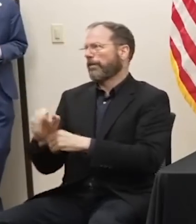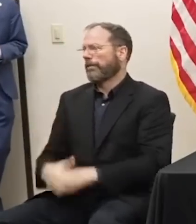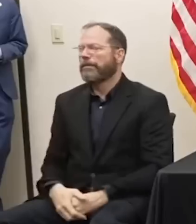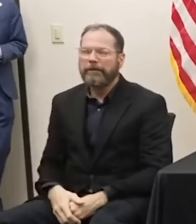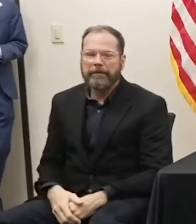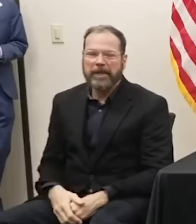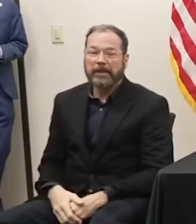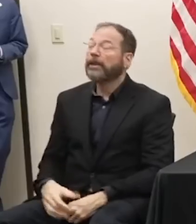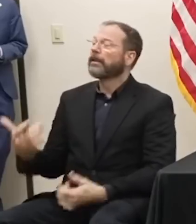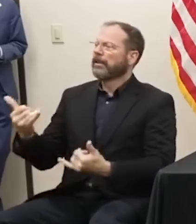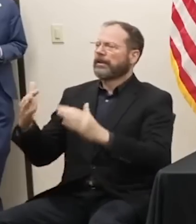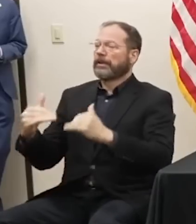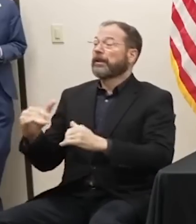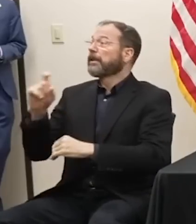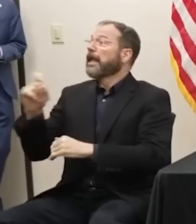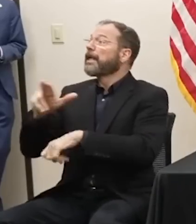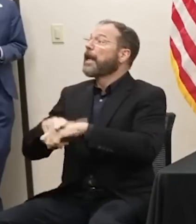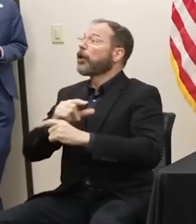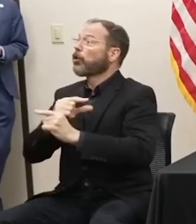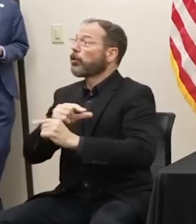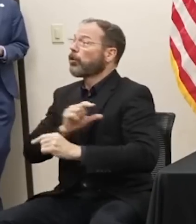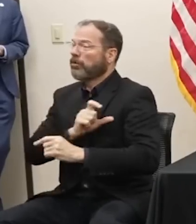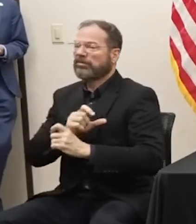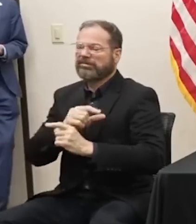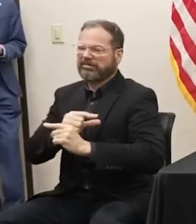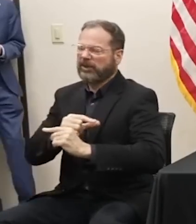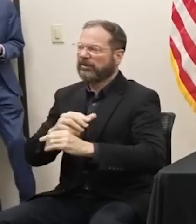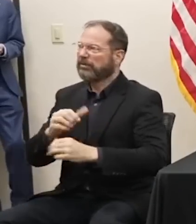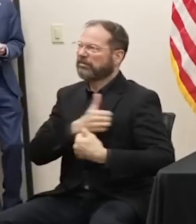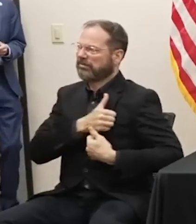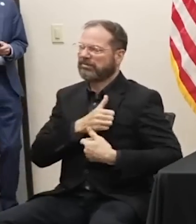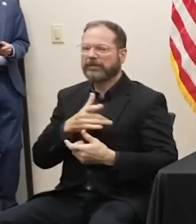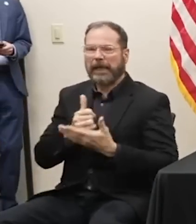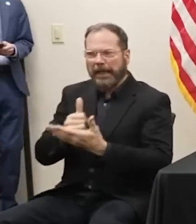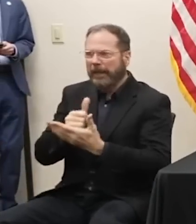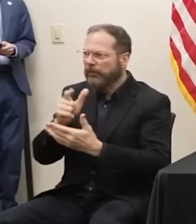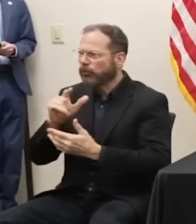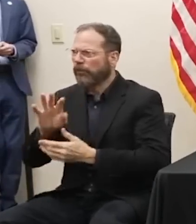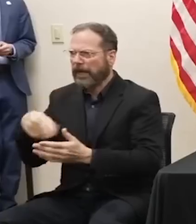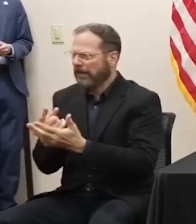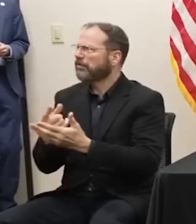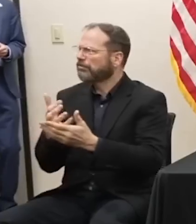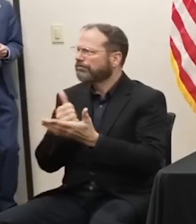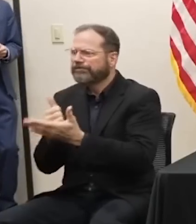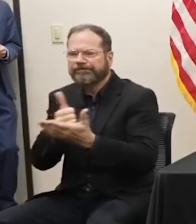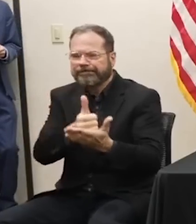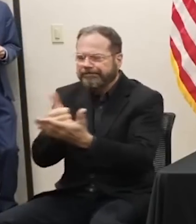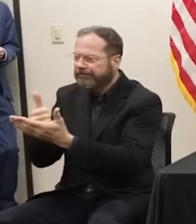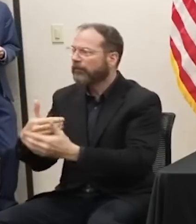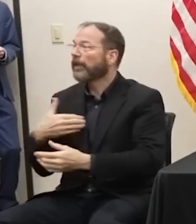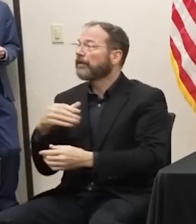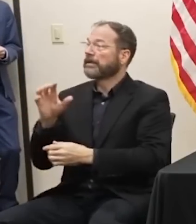The Texas National Guard, they are now operating 24/7 to assist in responding to the storm. They have